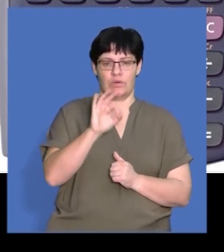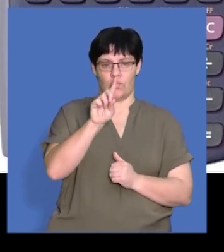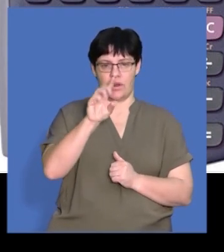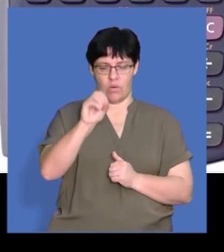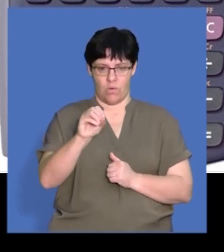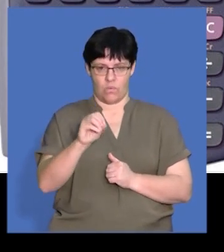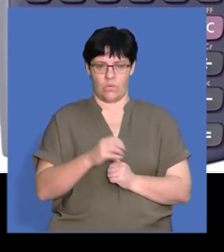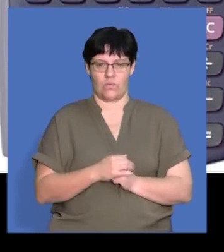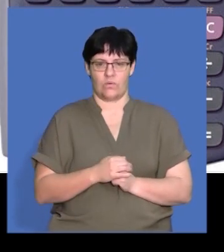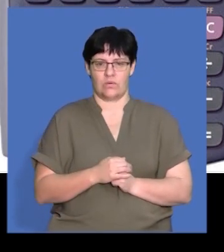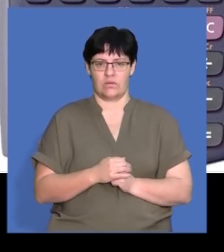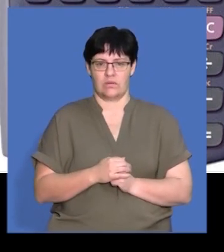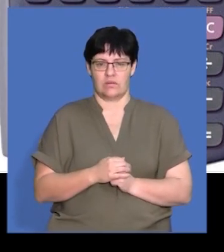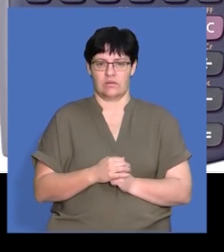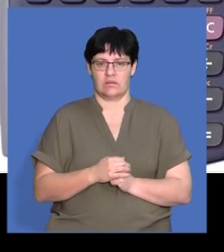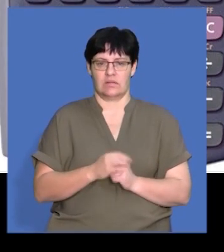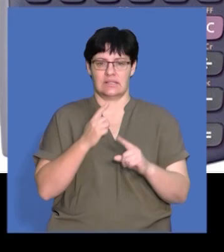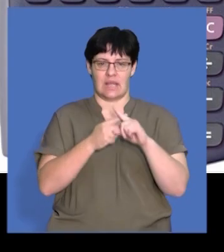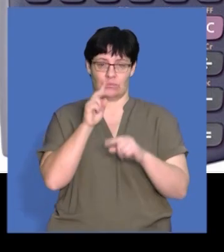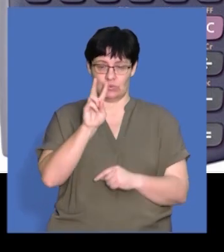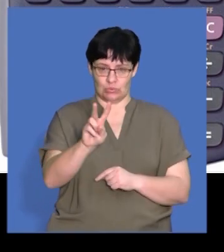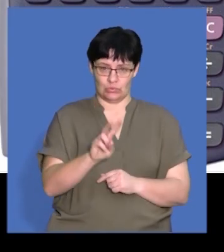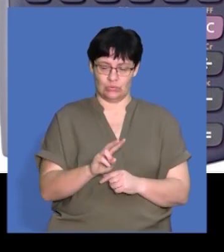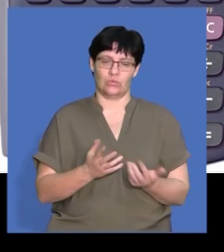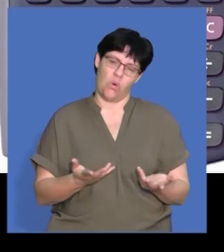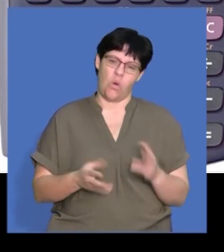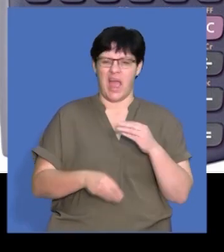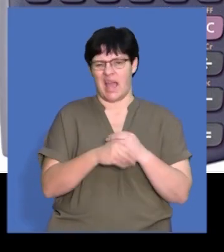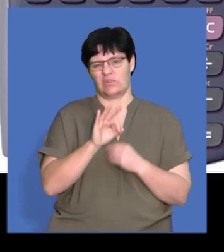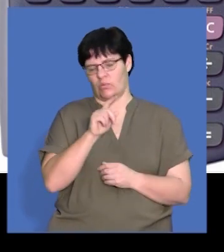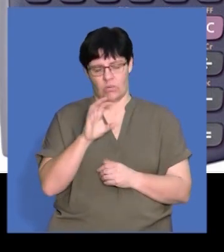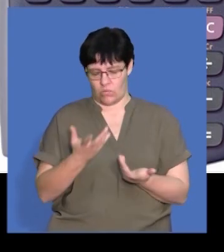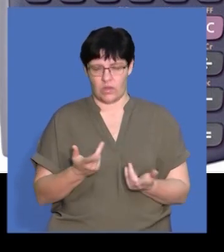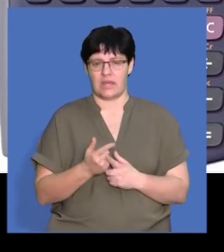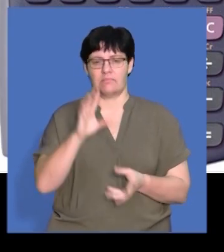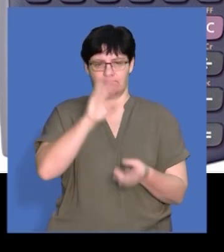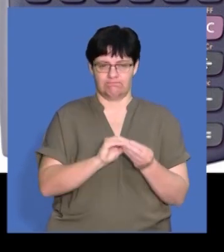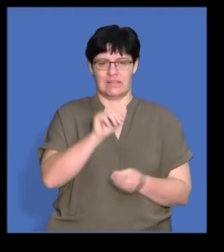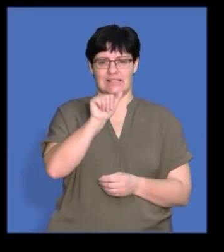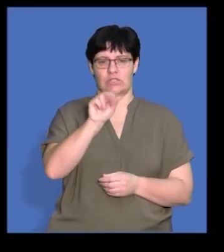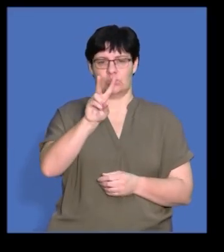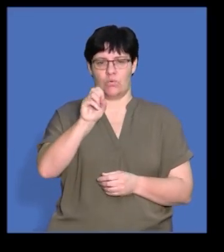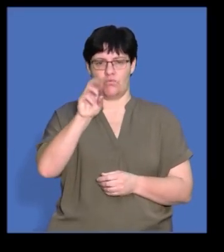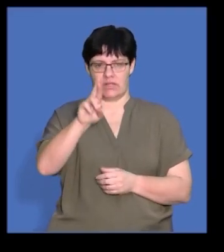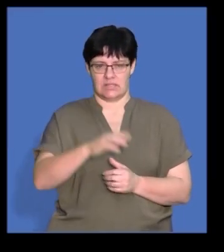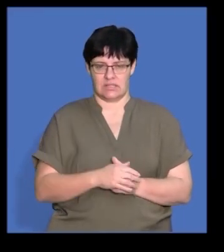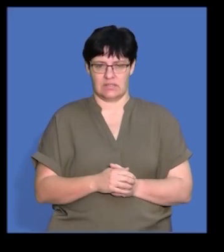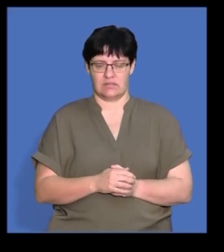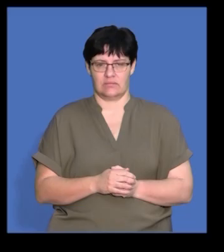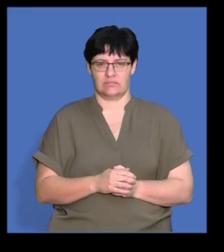310 Rand and I'm timesing that by 2 or adding 310 and I get 620 Rand. So